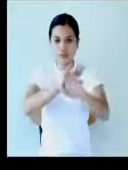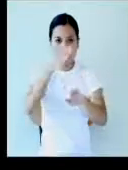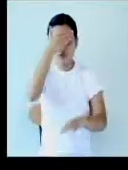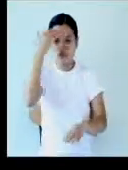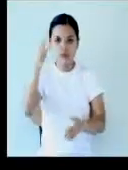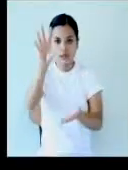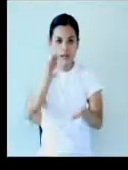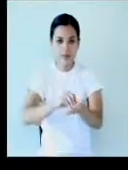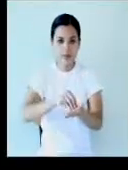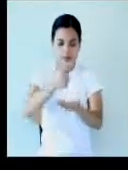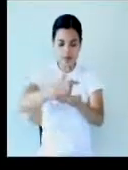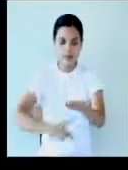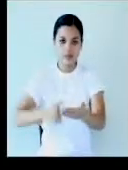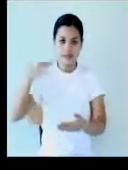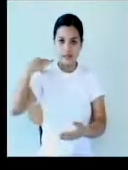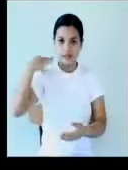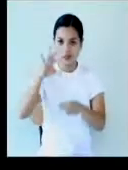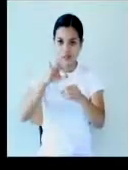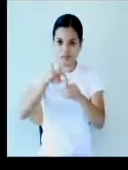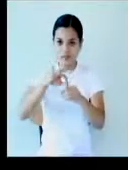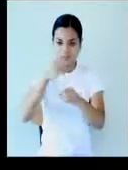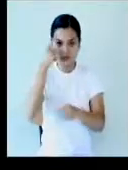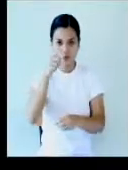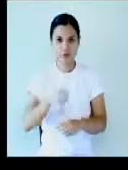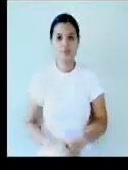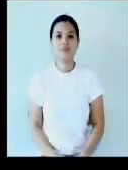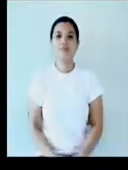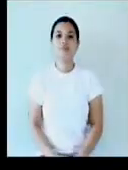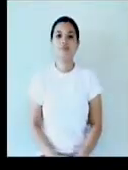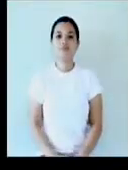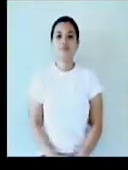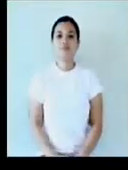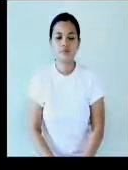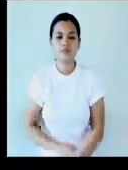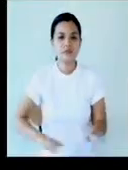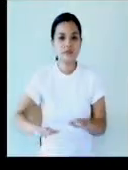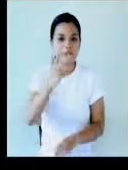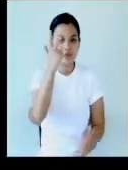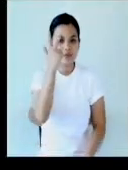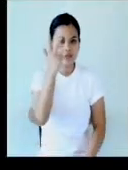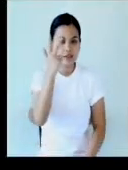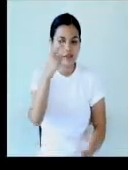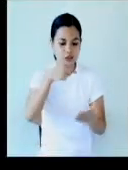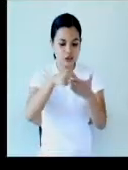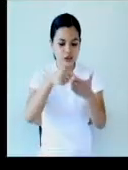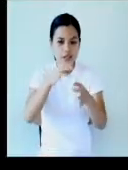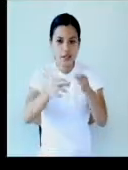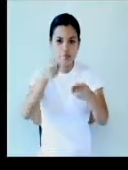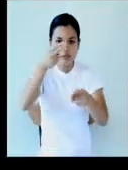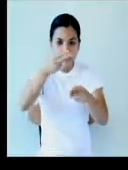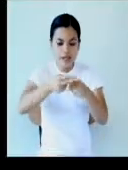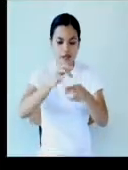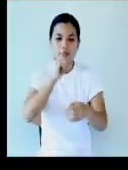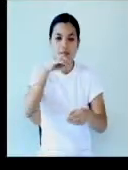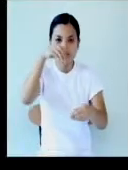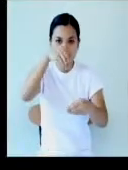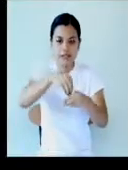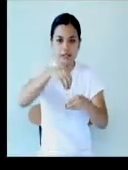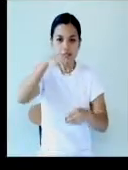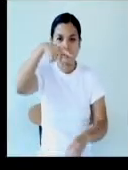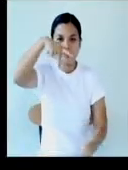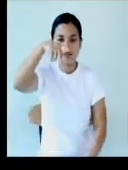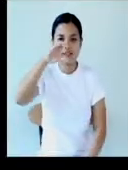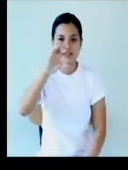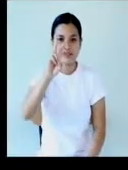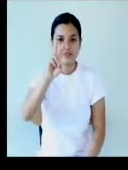don't forget to bring a copy of the list of candidates and party lists that you will vote for. Step 3. Check if your name is on the Posted